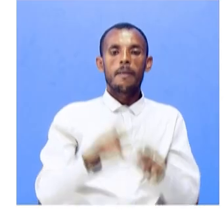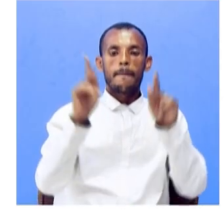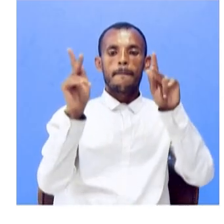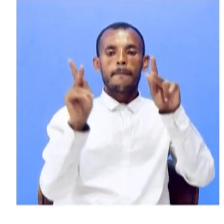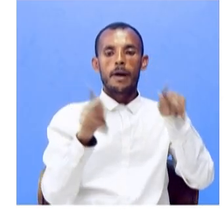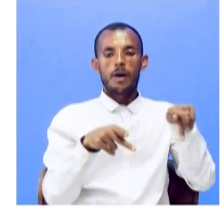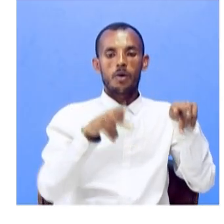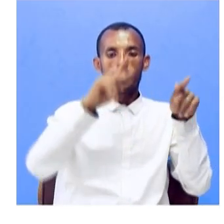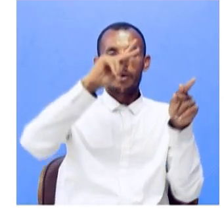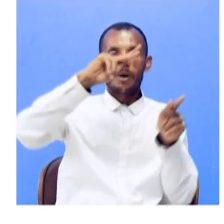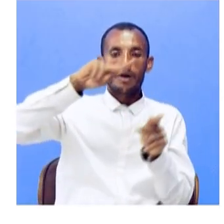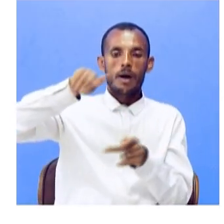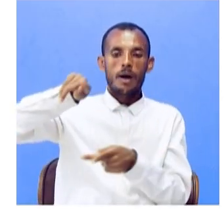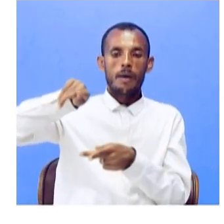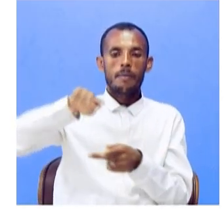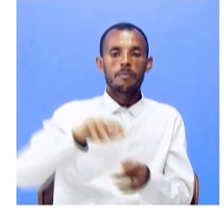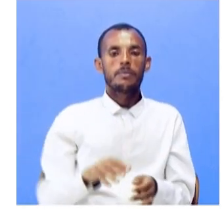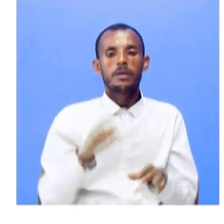in which